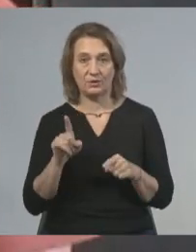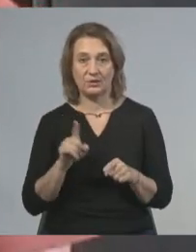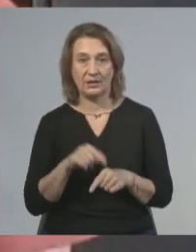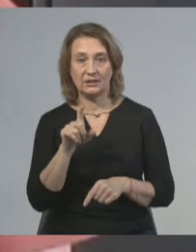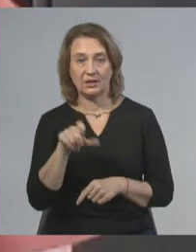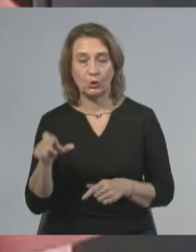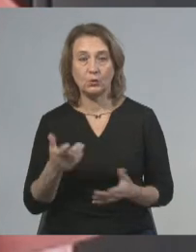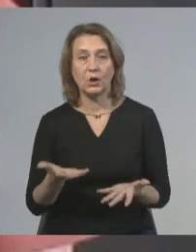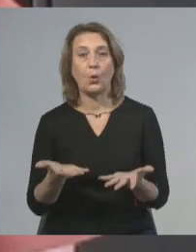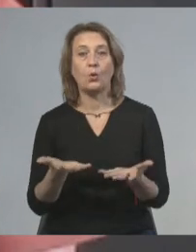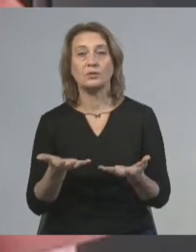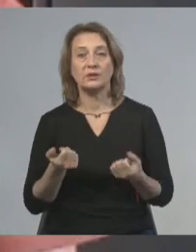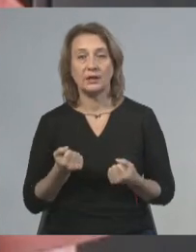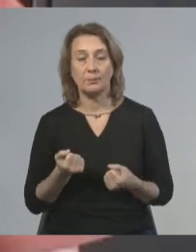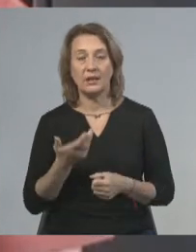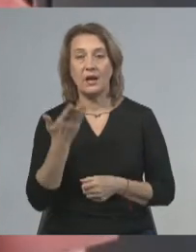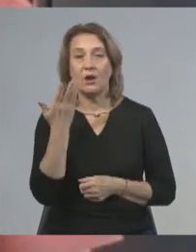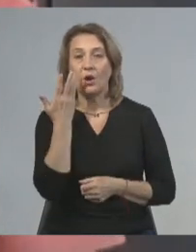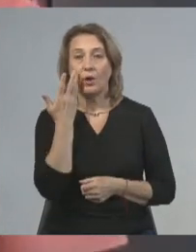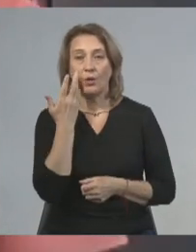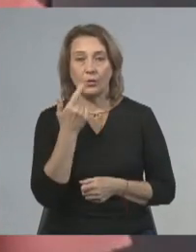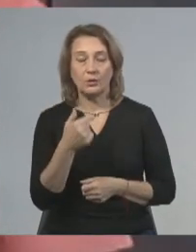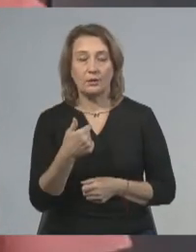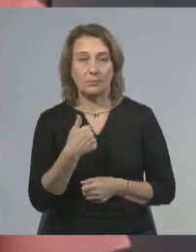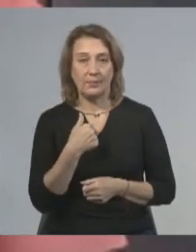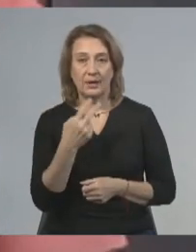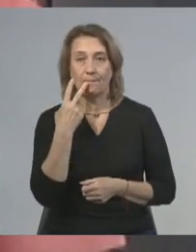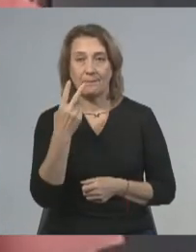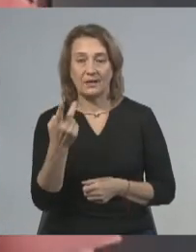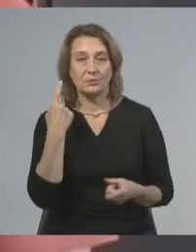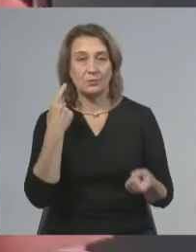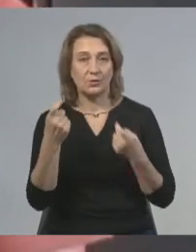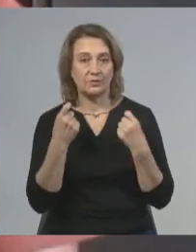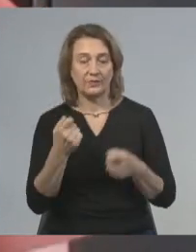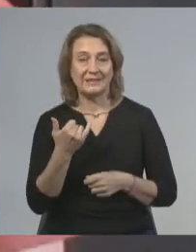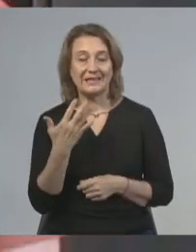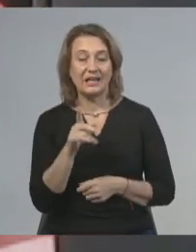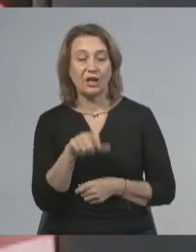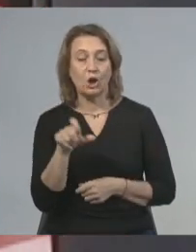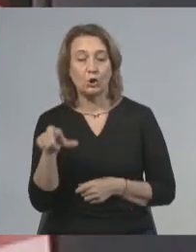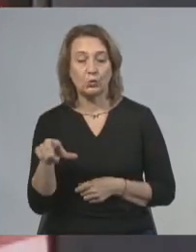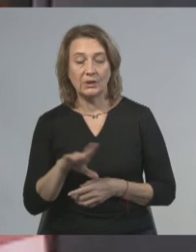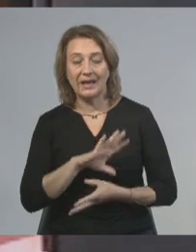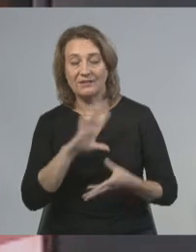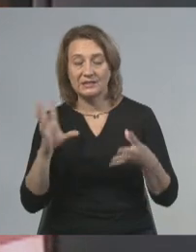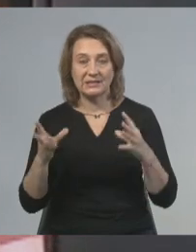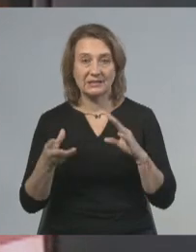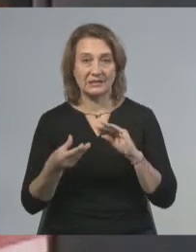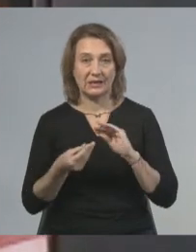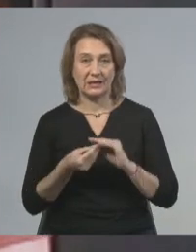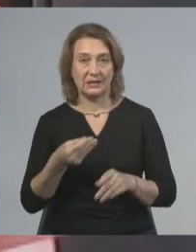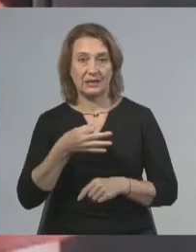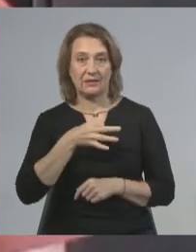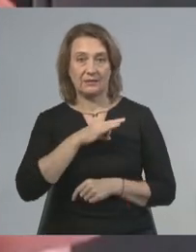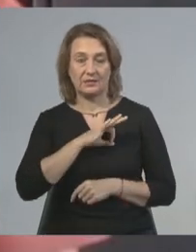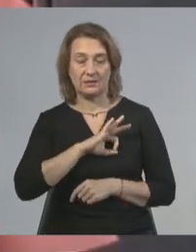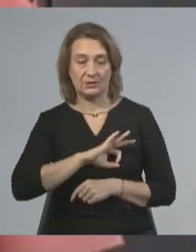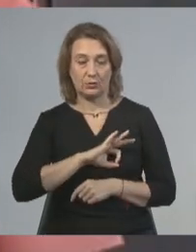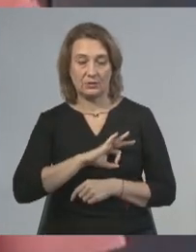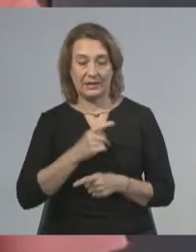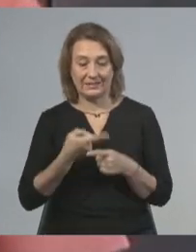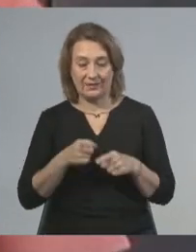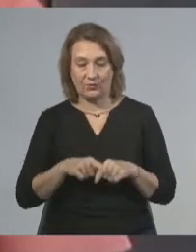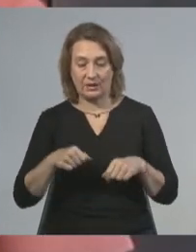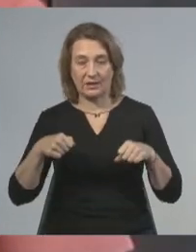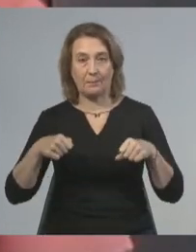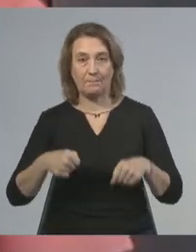right these people finally received this right but when we see information on how many